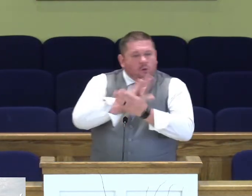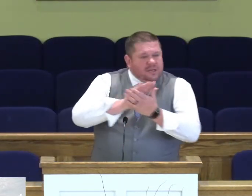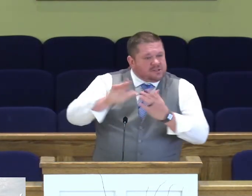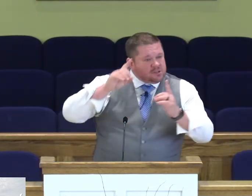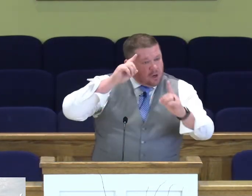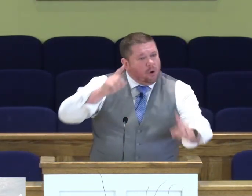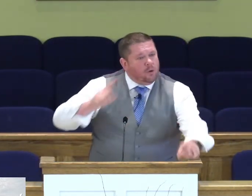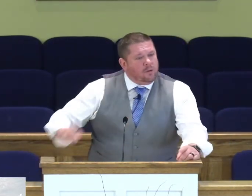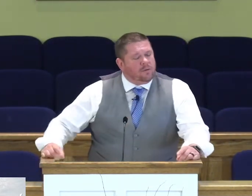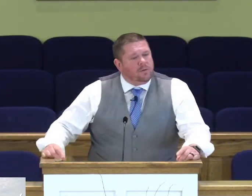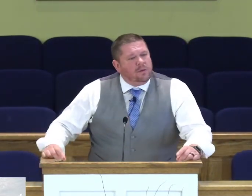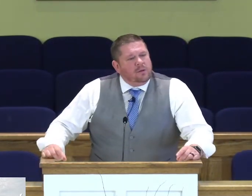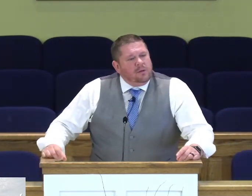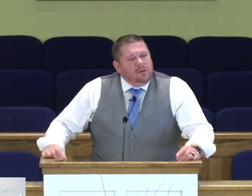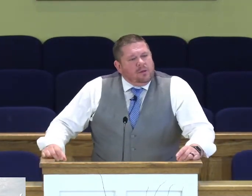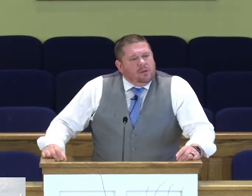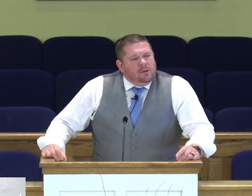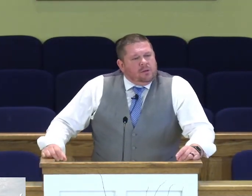Wow! Holiness is a goal.